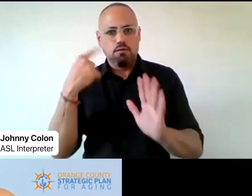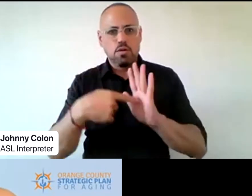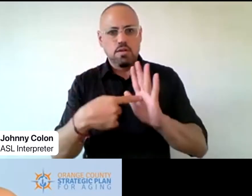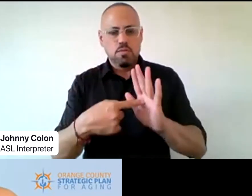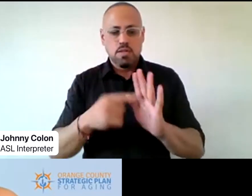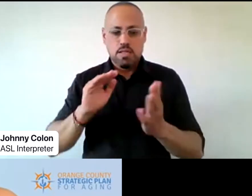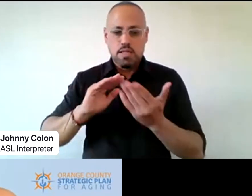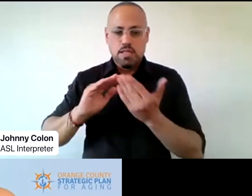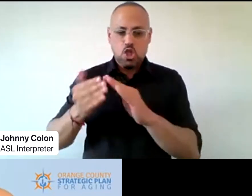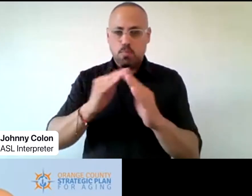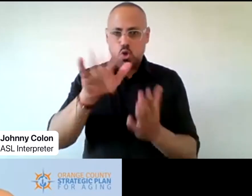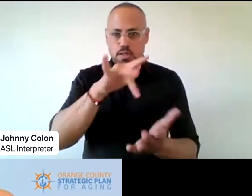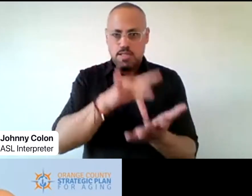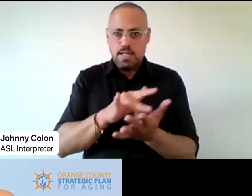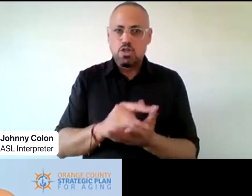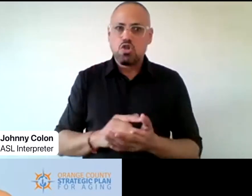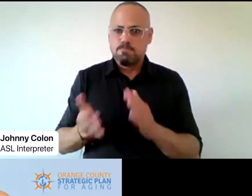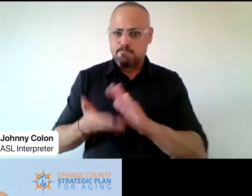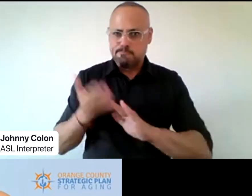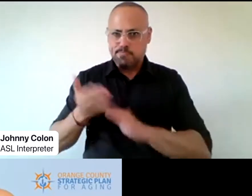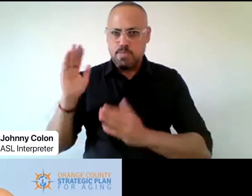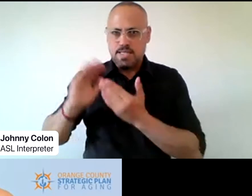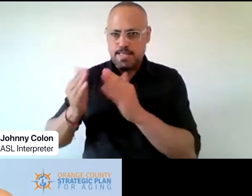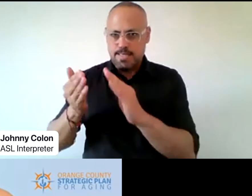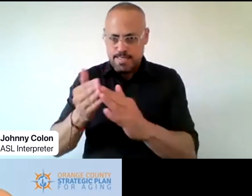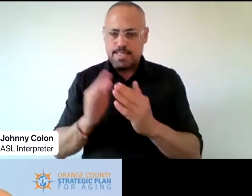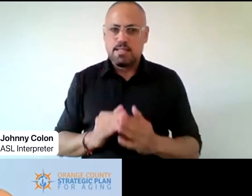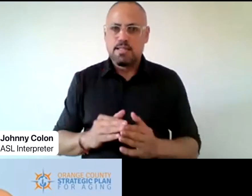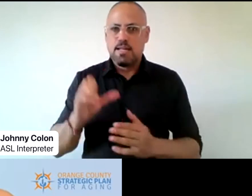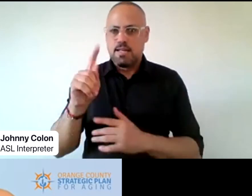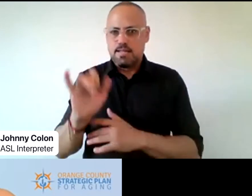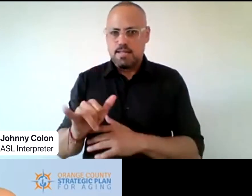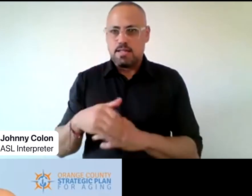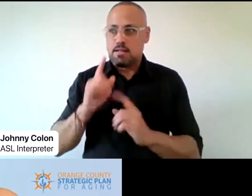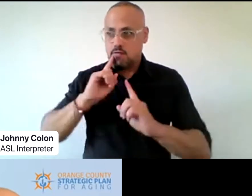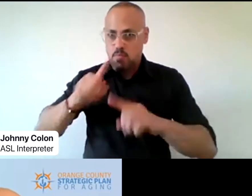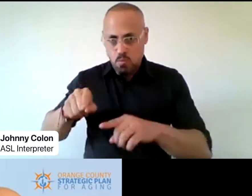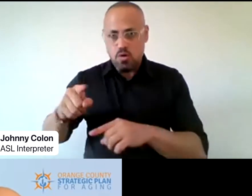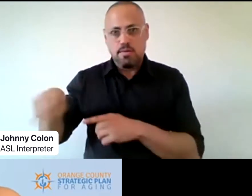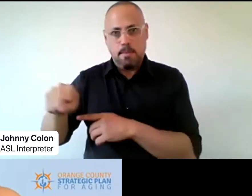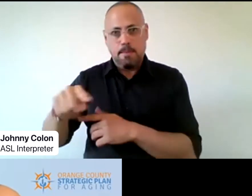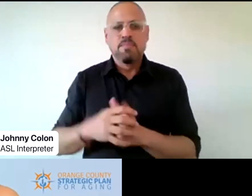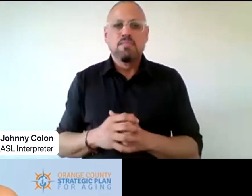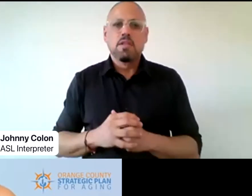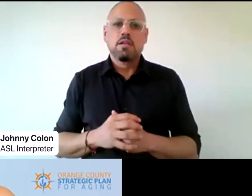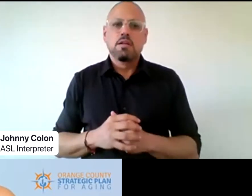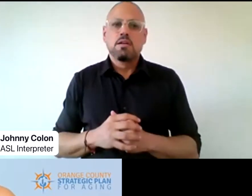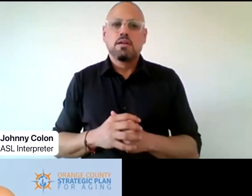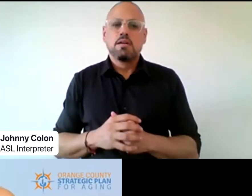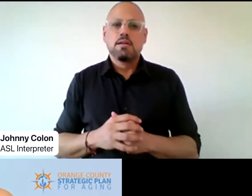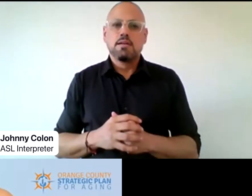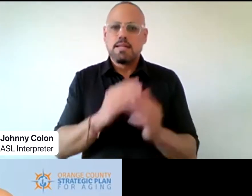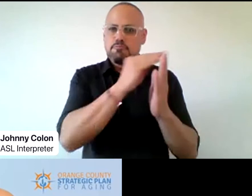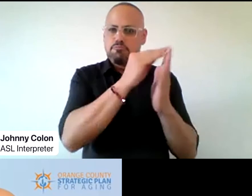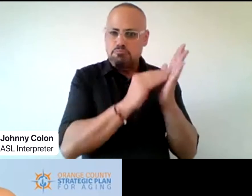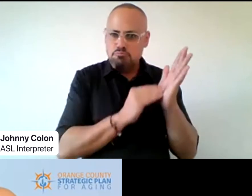community centers are run by cities, and they report to cities, and they track